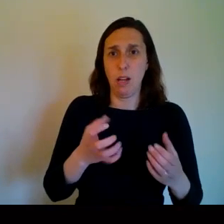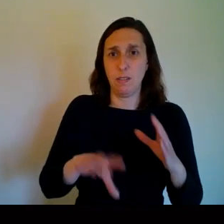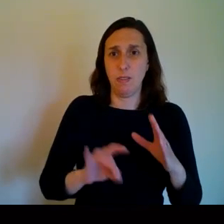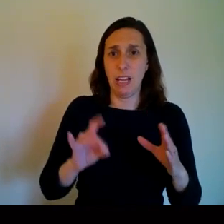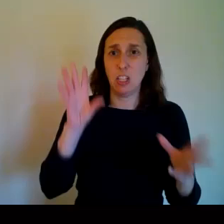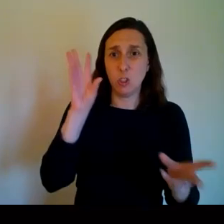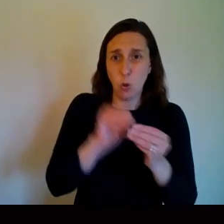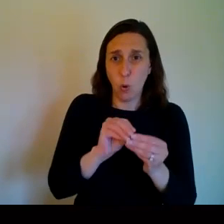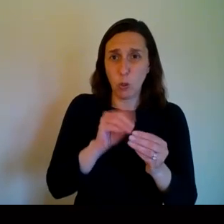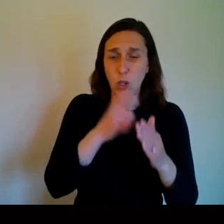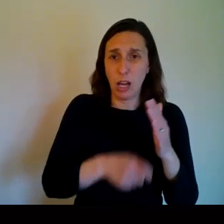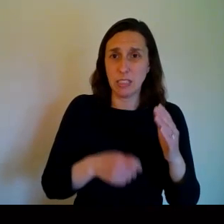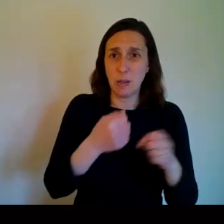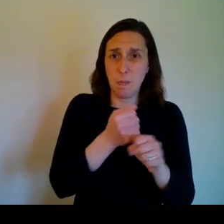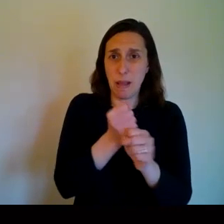everything